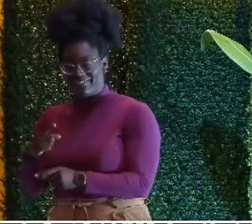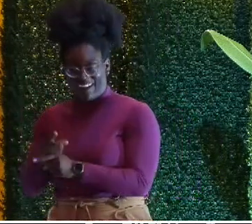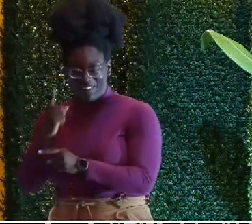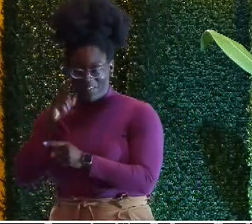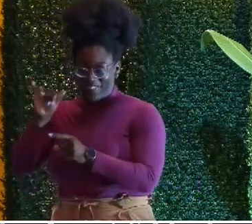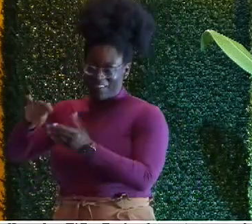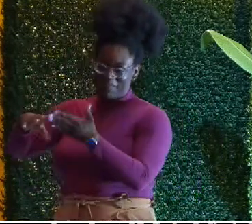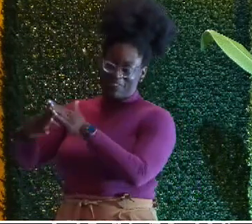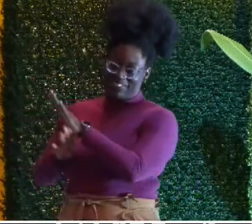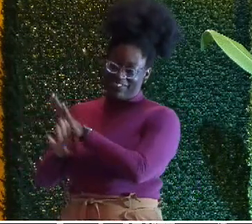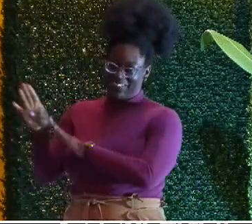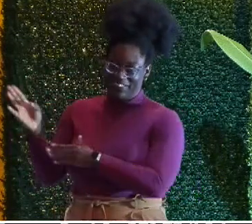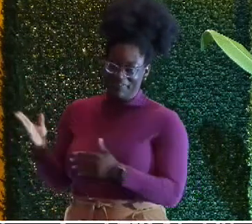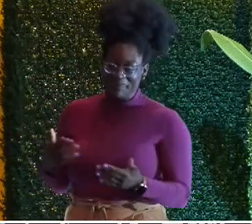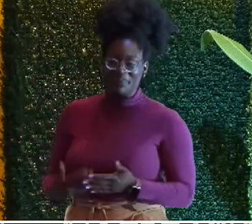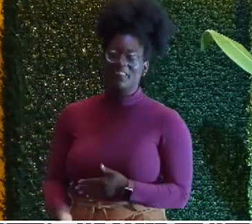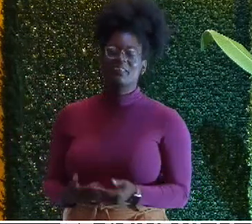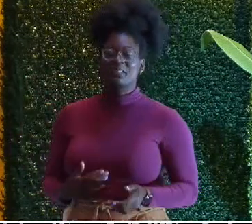I want us to,